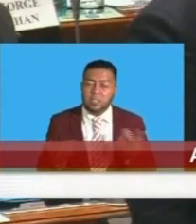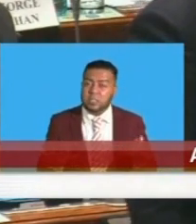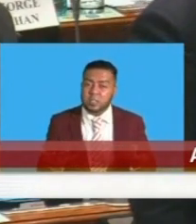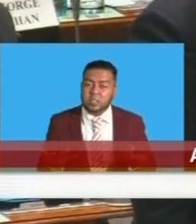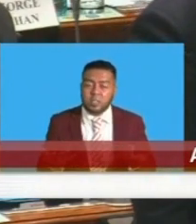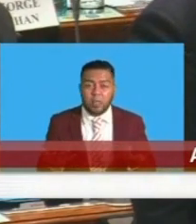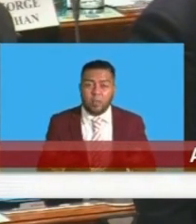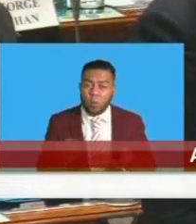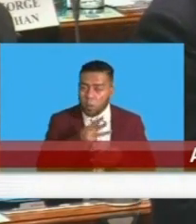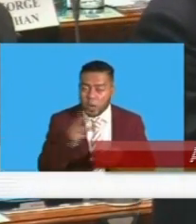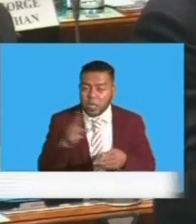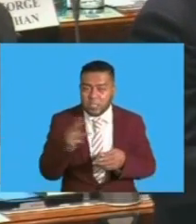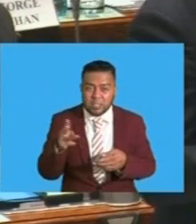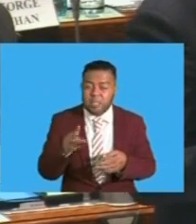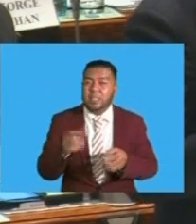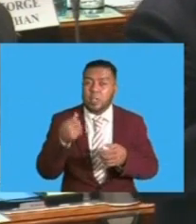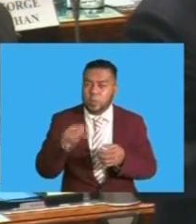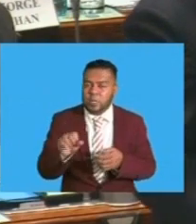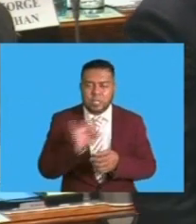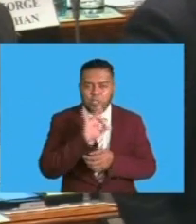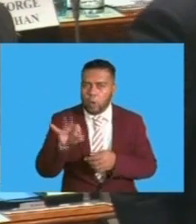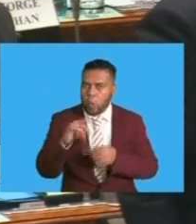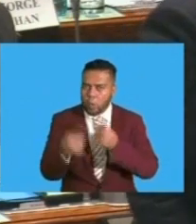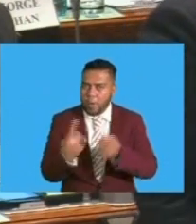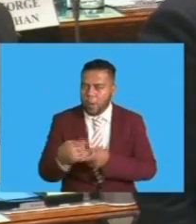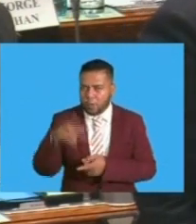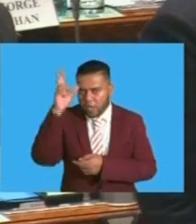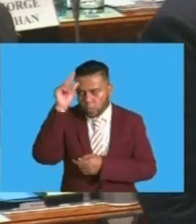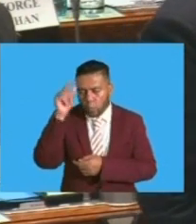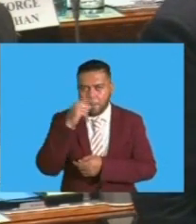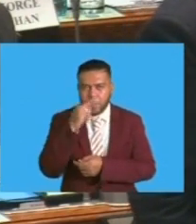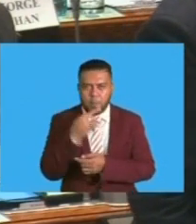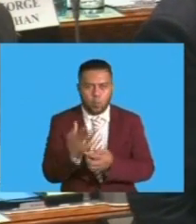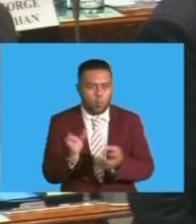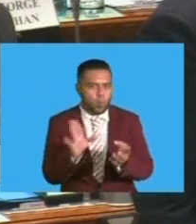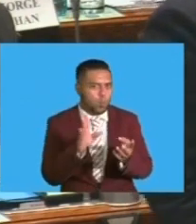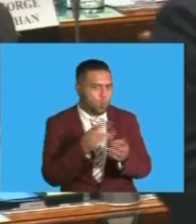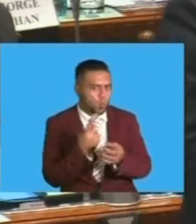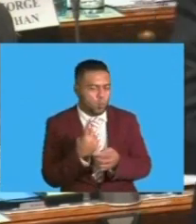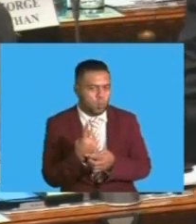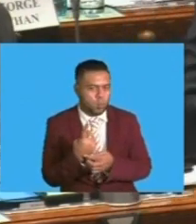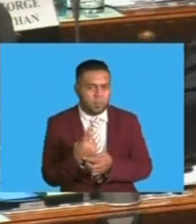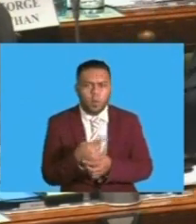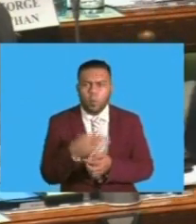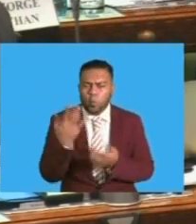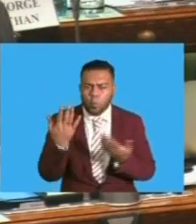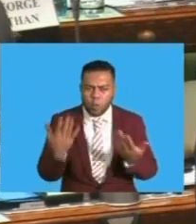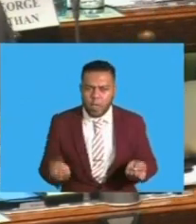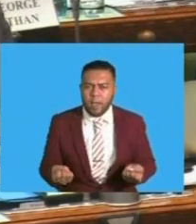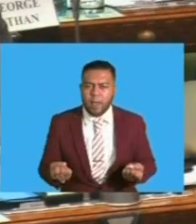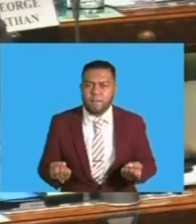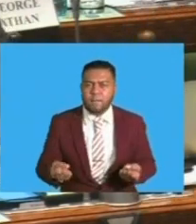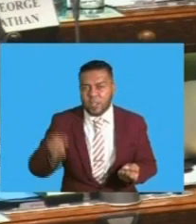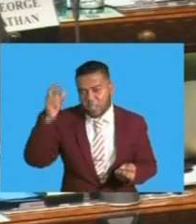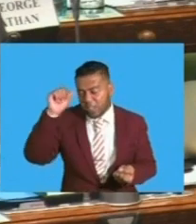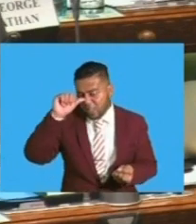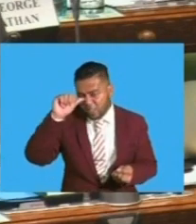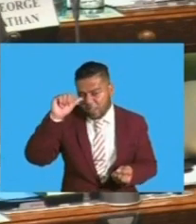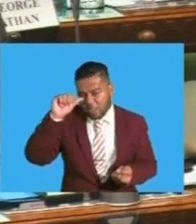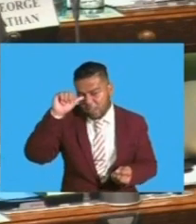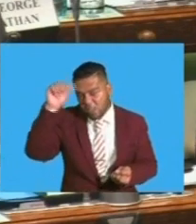prejudice idioms. It's not only about the Itauke people who are prejudiced. There are Indo-Fijians who are prejudiced